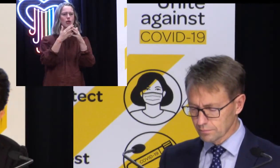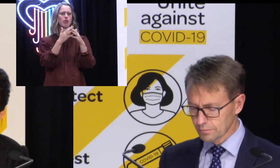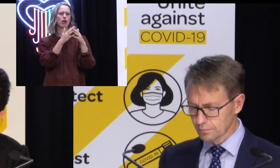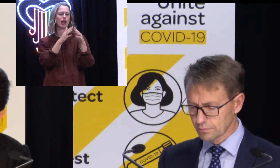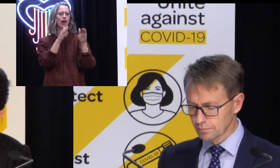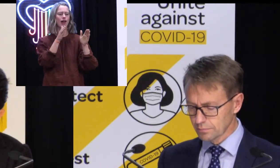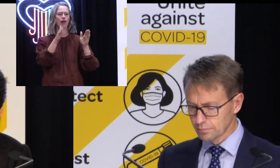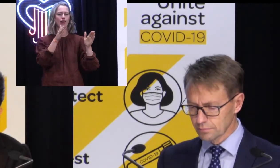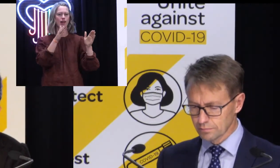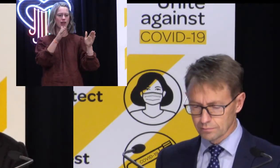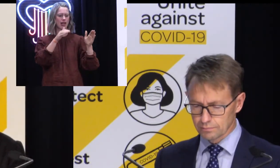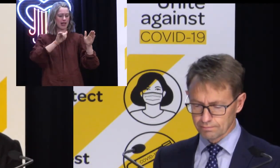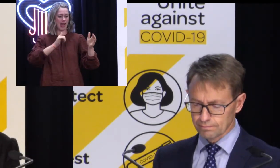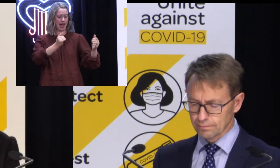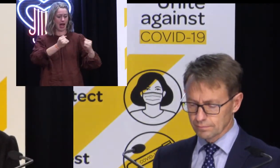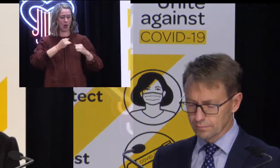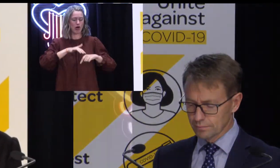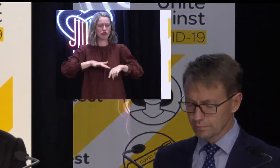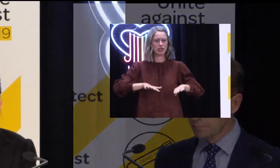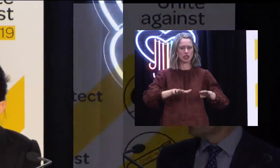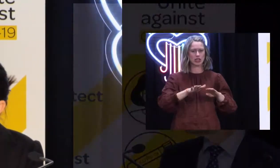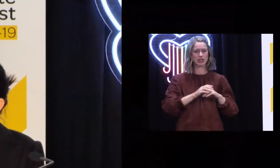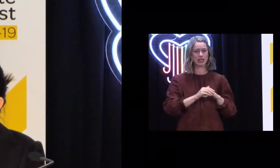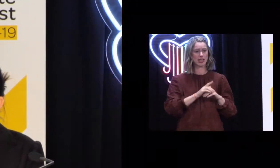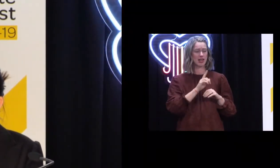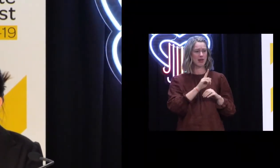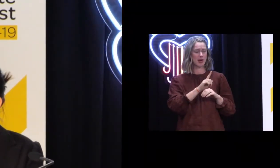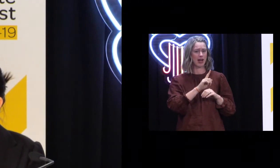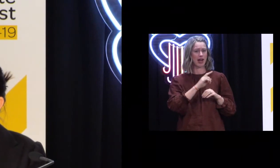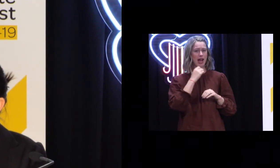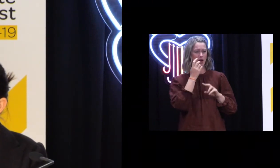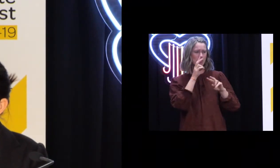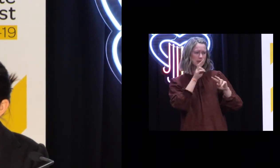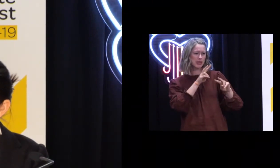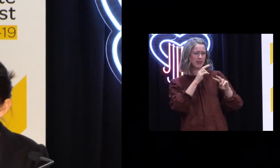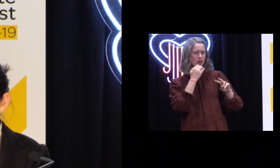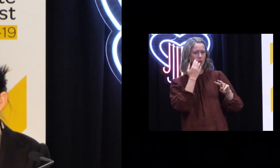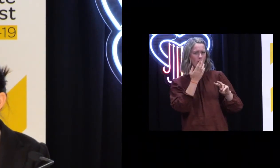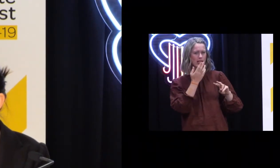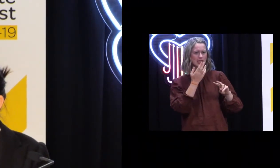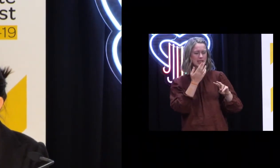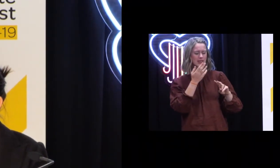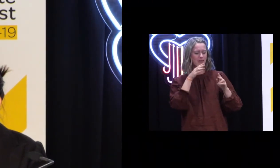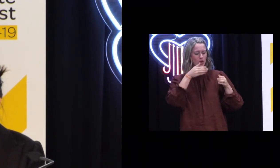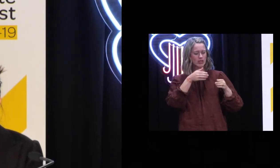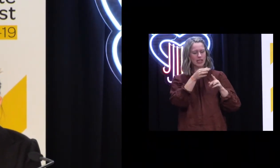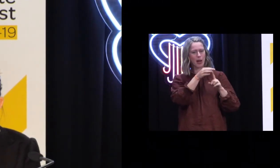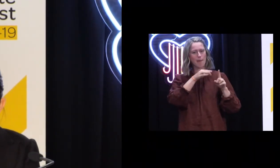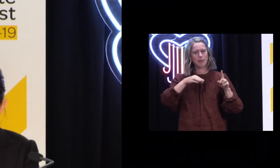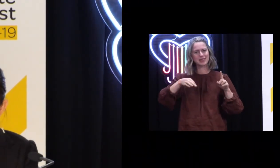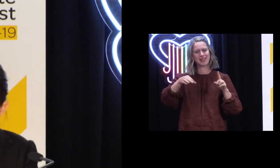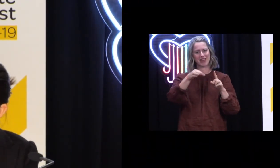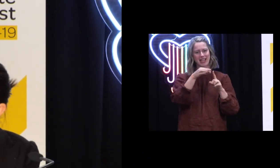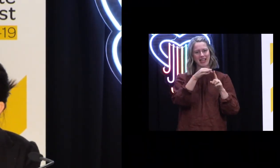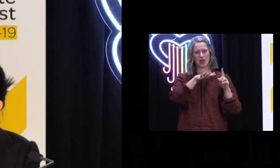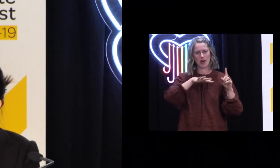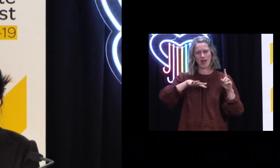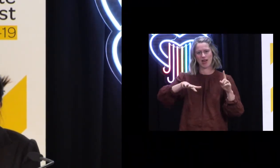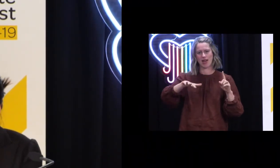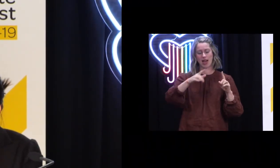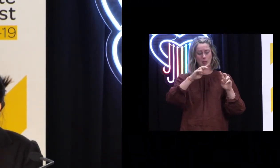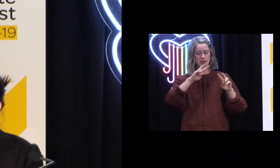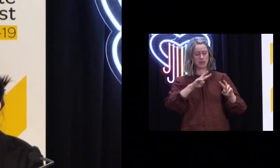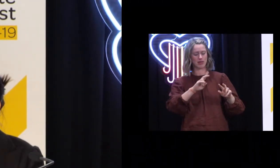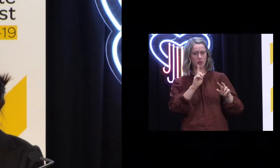States in our region. But our lens will always be from that of a Pacific nation and our view on